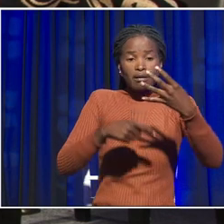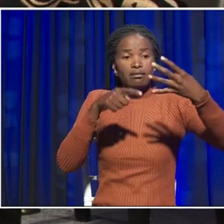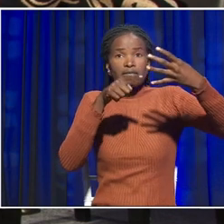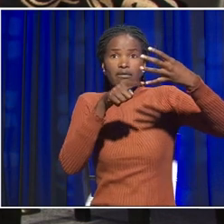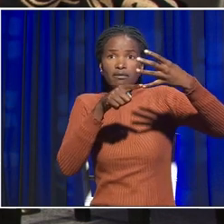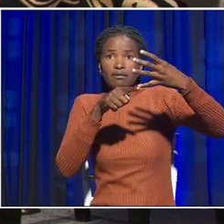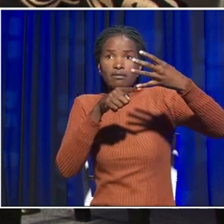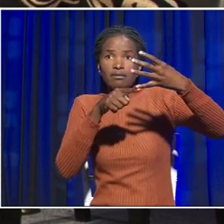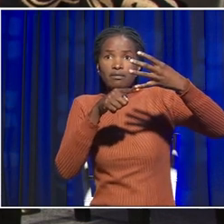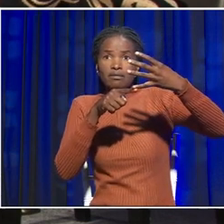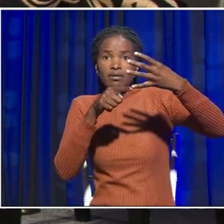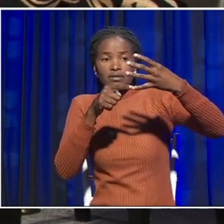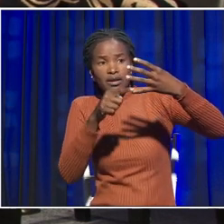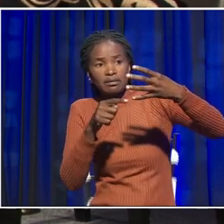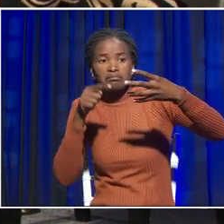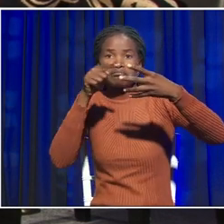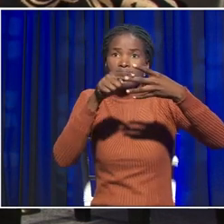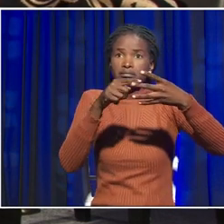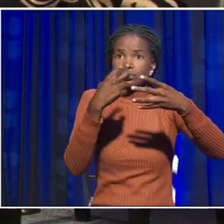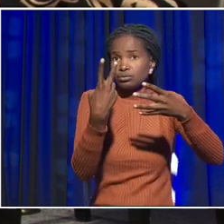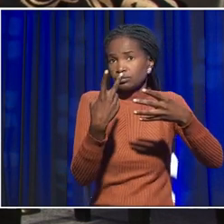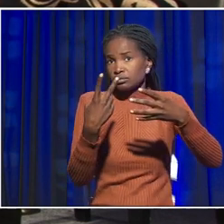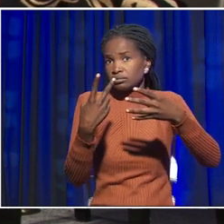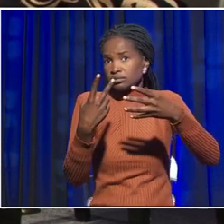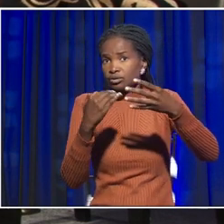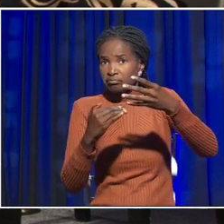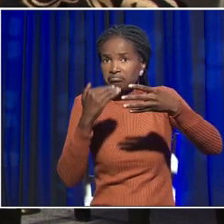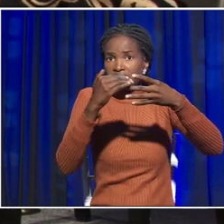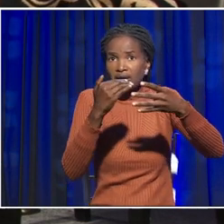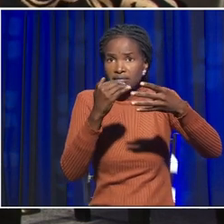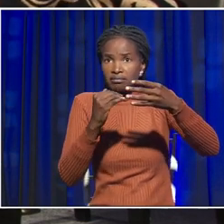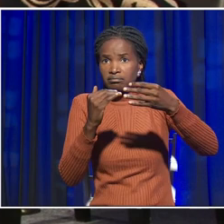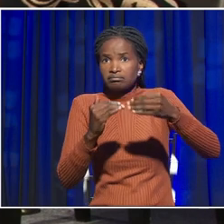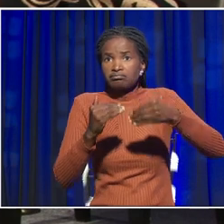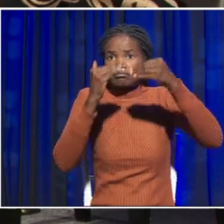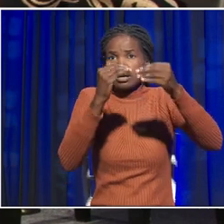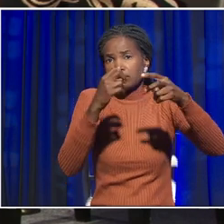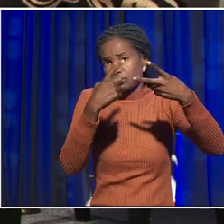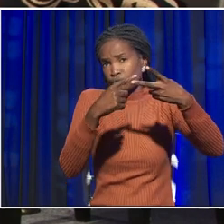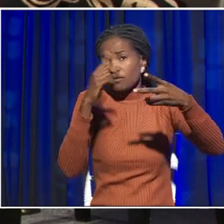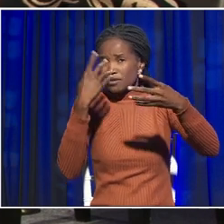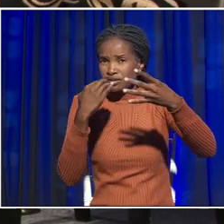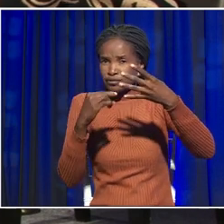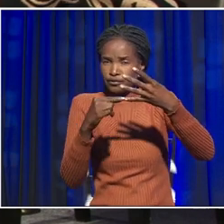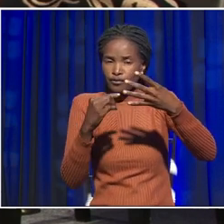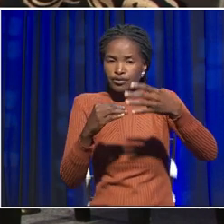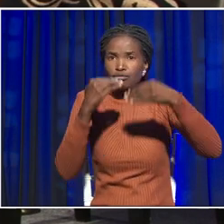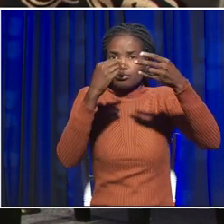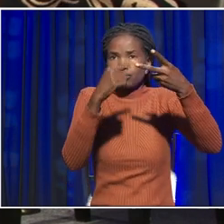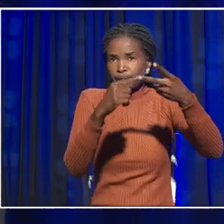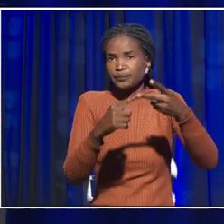and then suddenly went number two position. But more interesting is the notion of